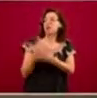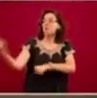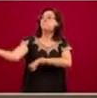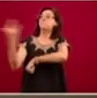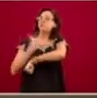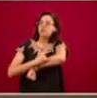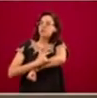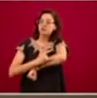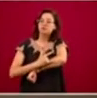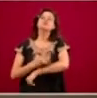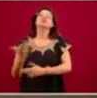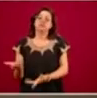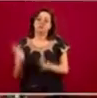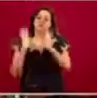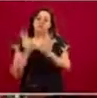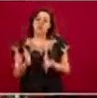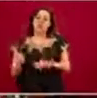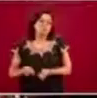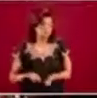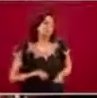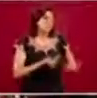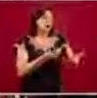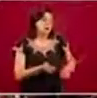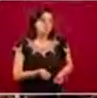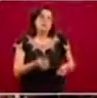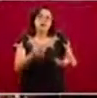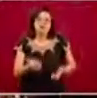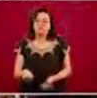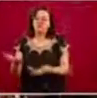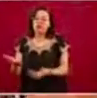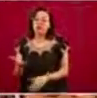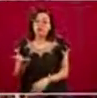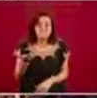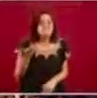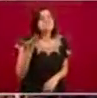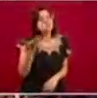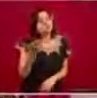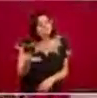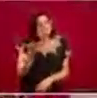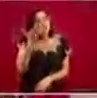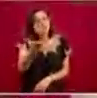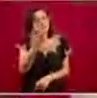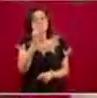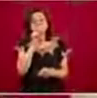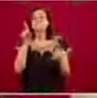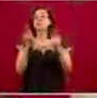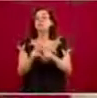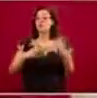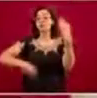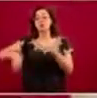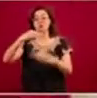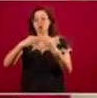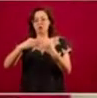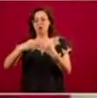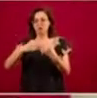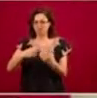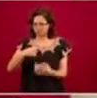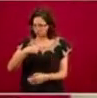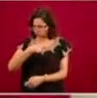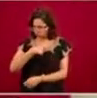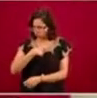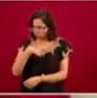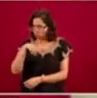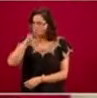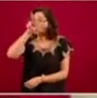and the supplies are at the states. So all of you and all of the citizens, and especially those health workers out there, make sure that